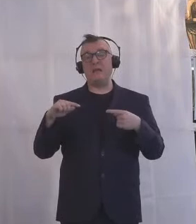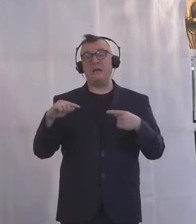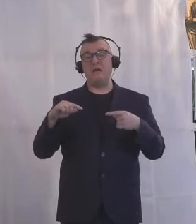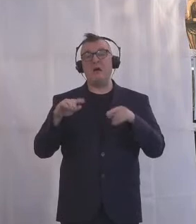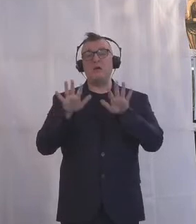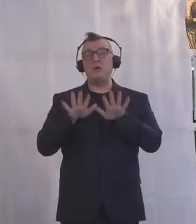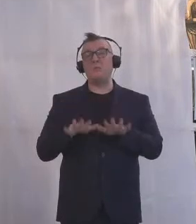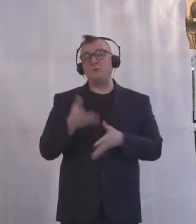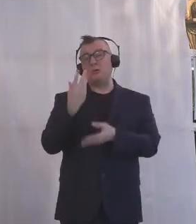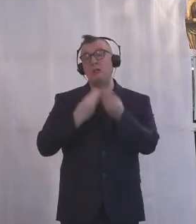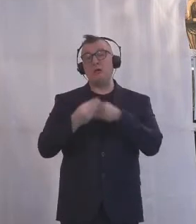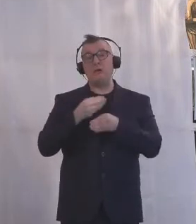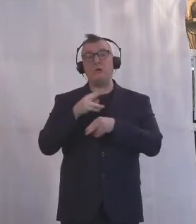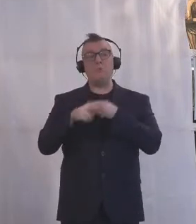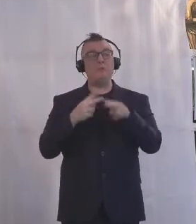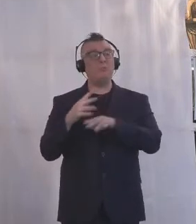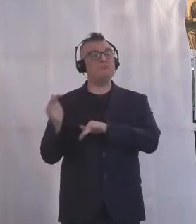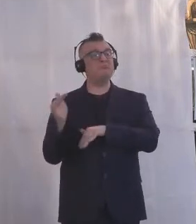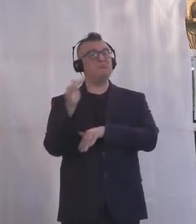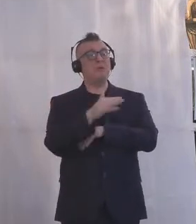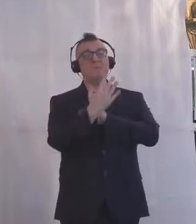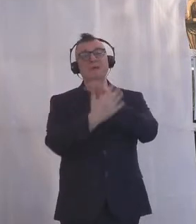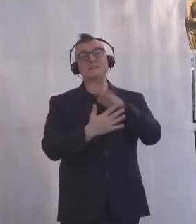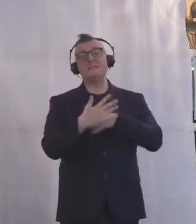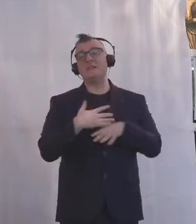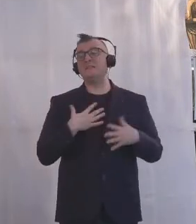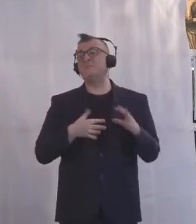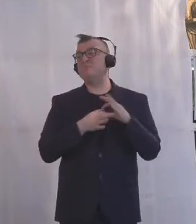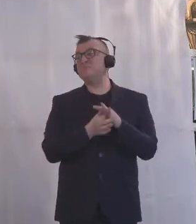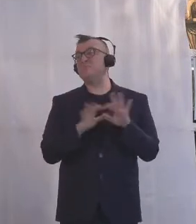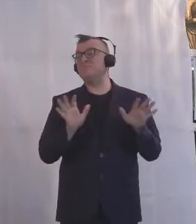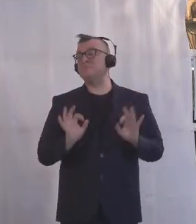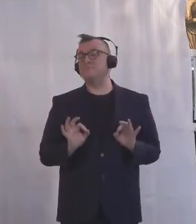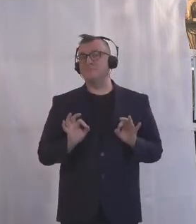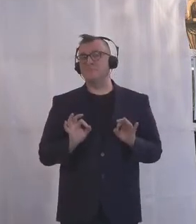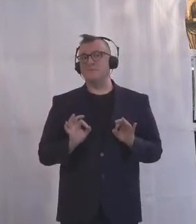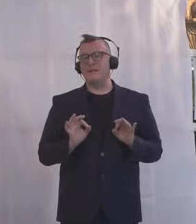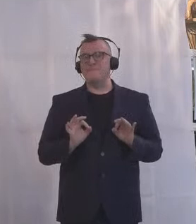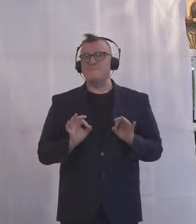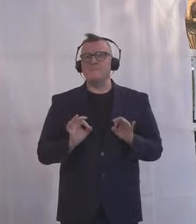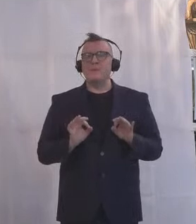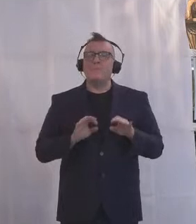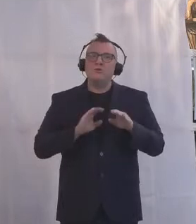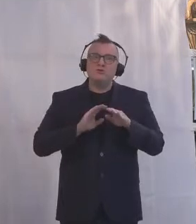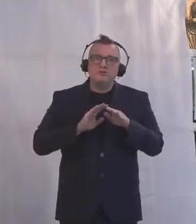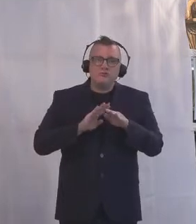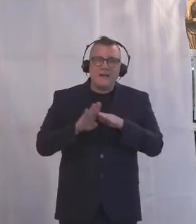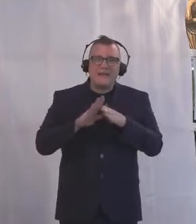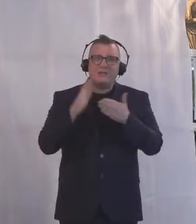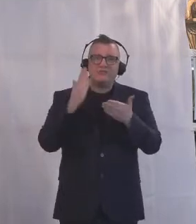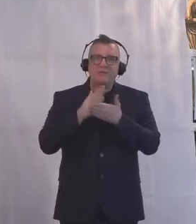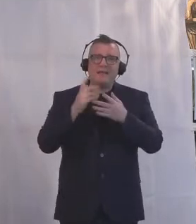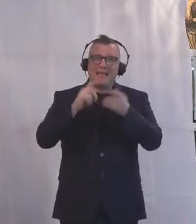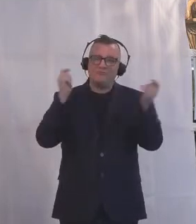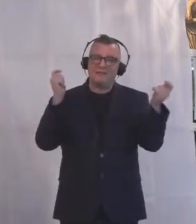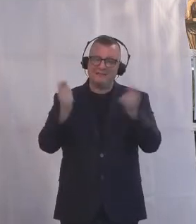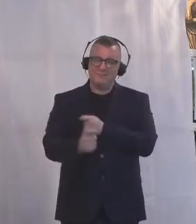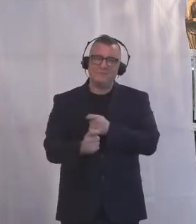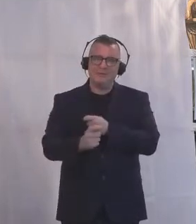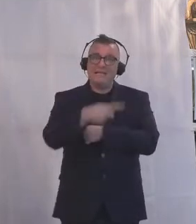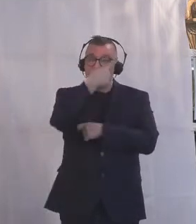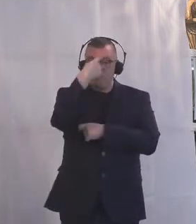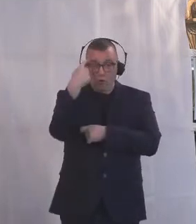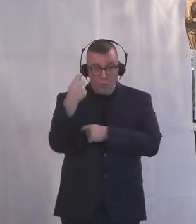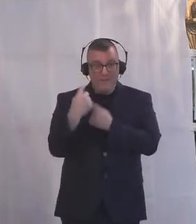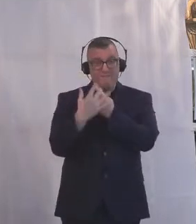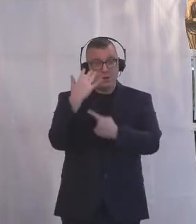and kind of really not wanting to engage. Training for Influence is transformational training, so it's trauma-informed, it's relatable,